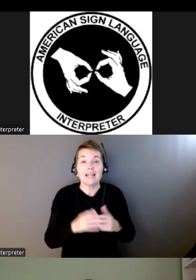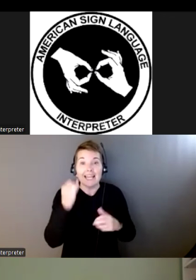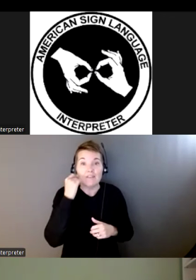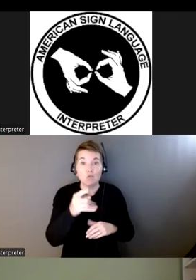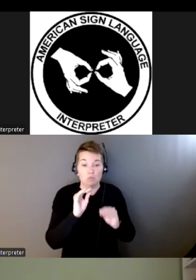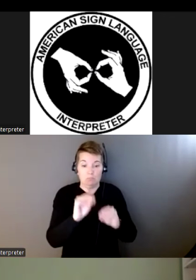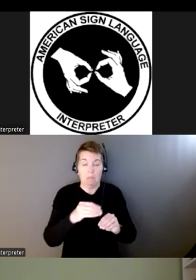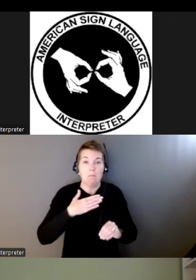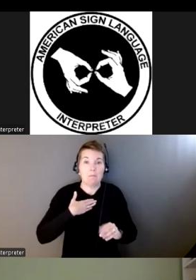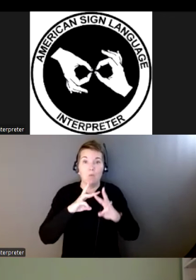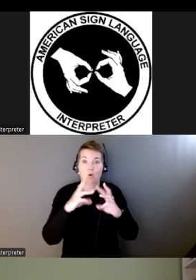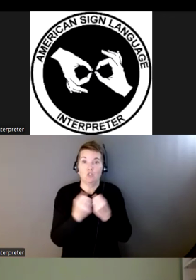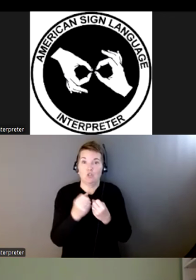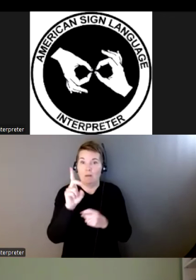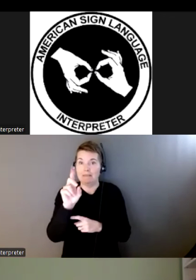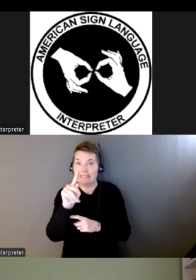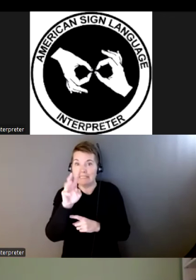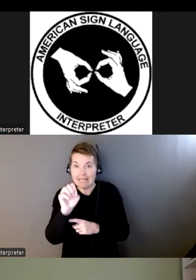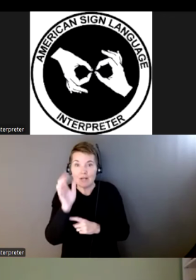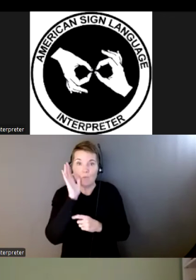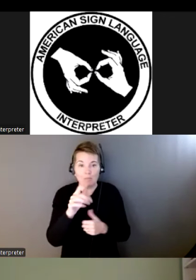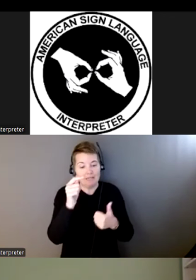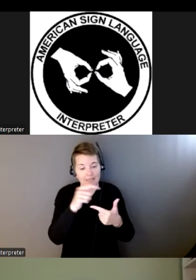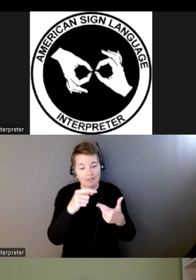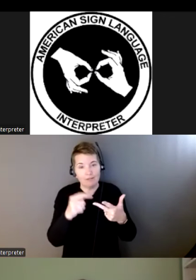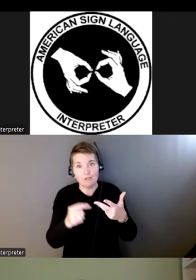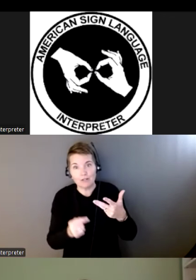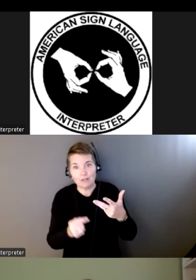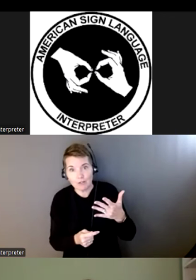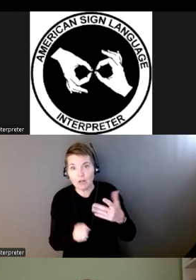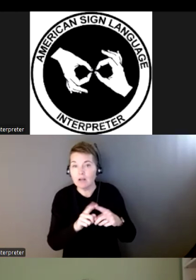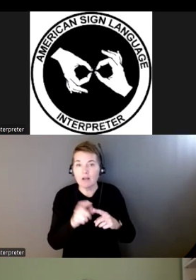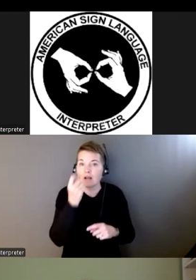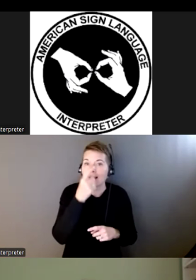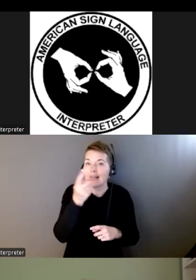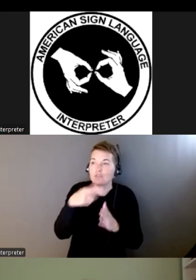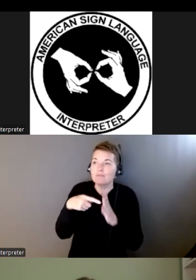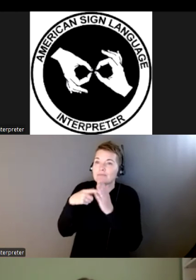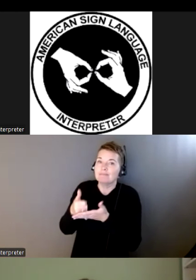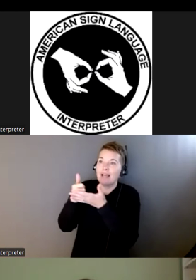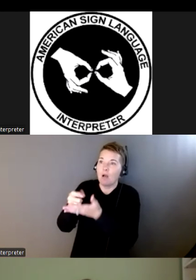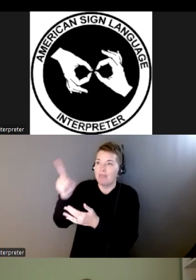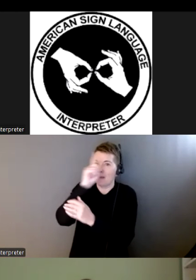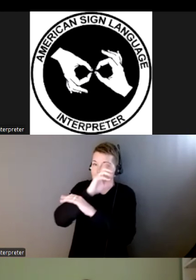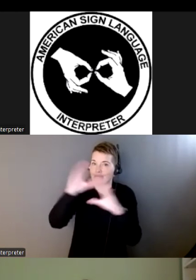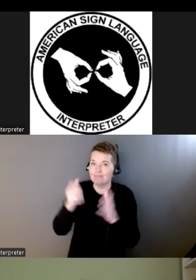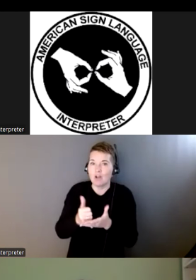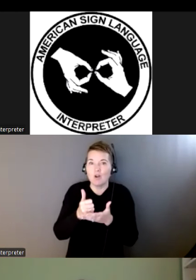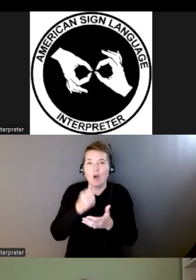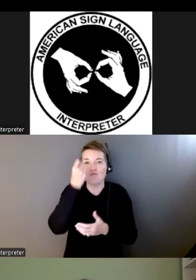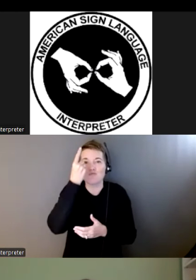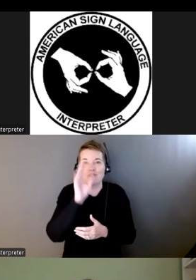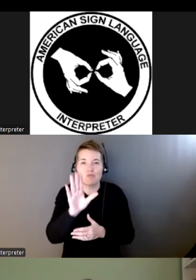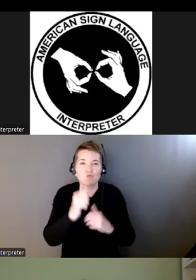you can put specific dates, but it's kind of a mock-up. It's just to give panel the idea of the structure, the